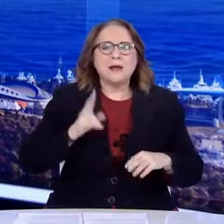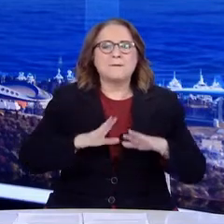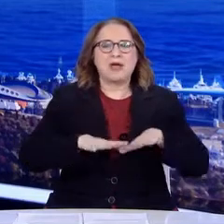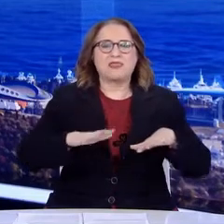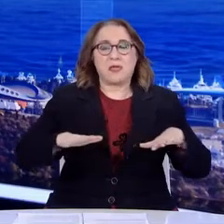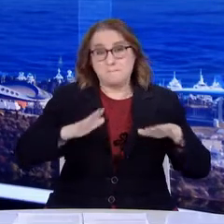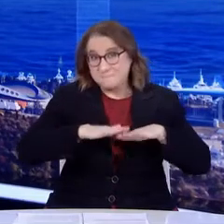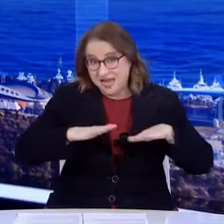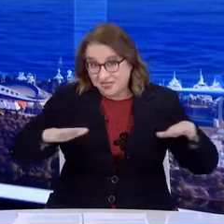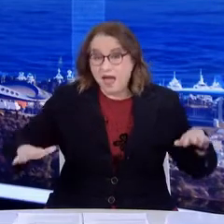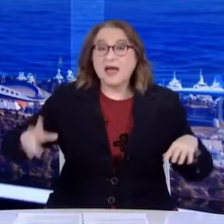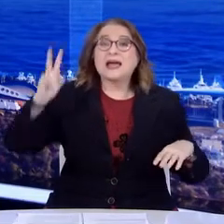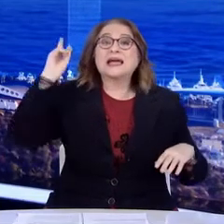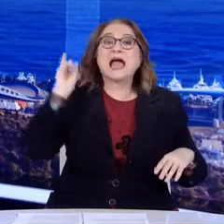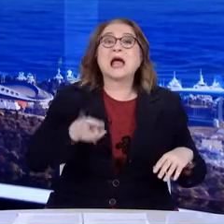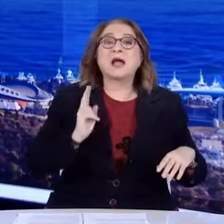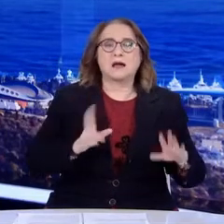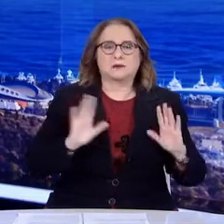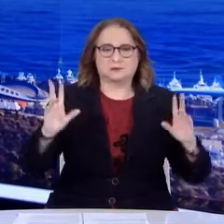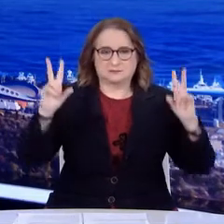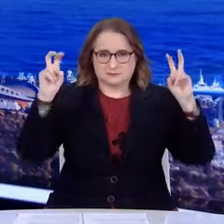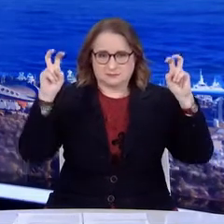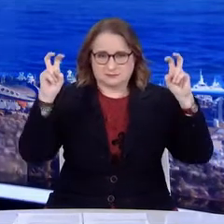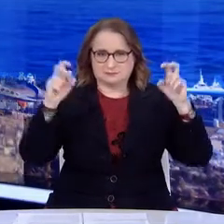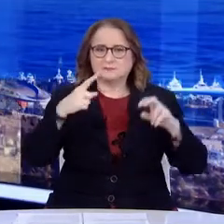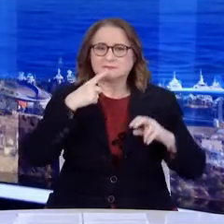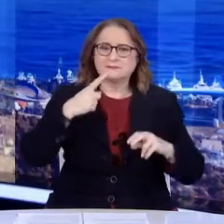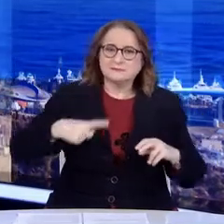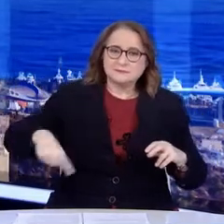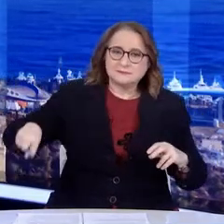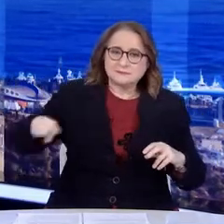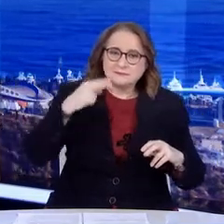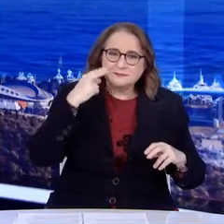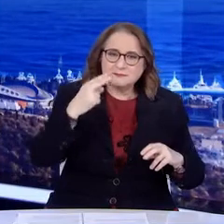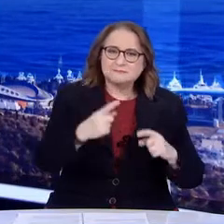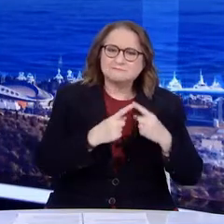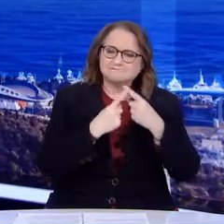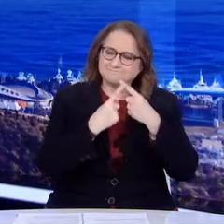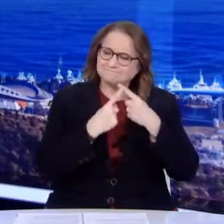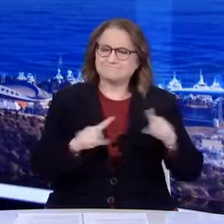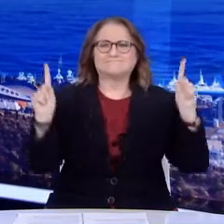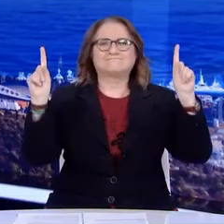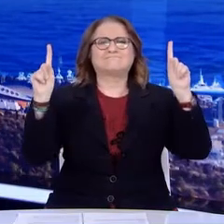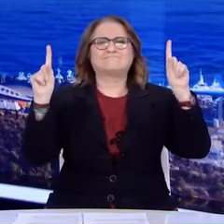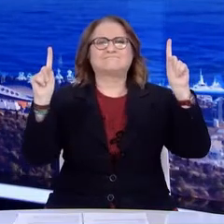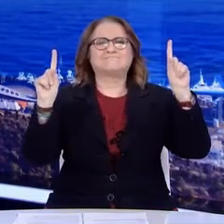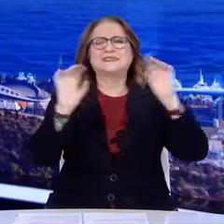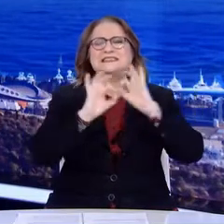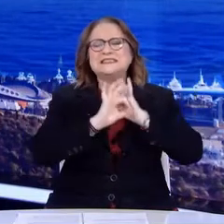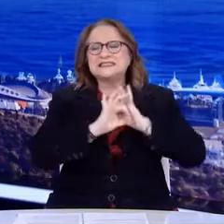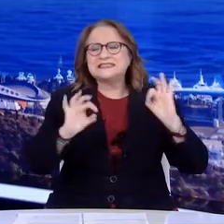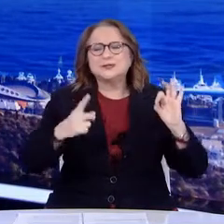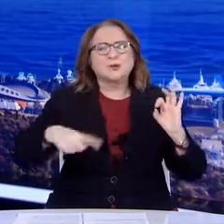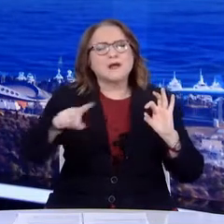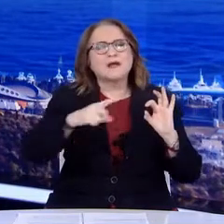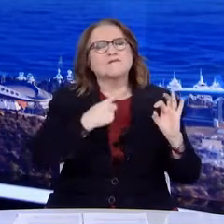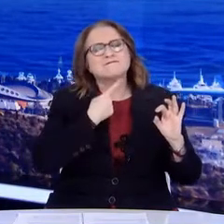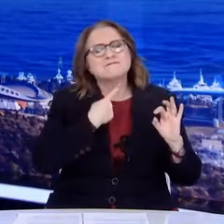theater is the unexpected. I think this movie's visually so different and tonally